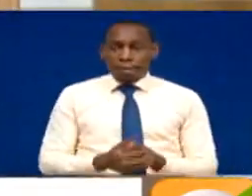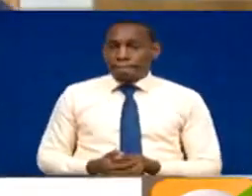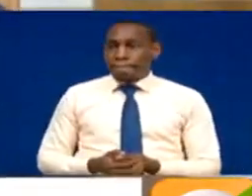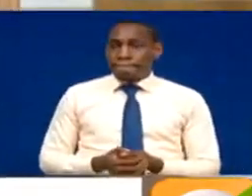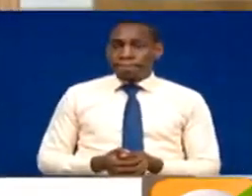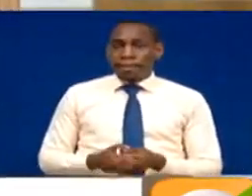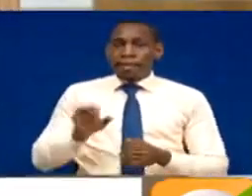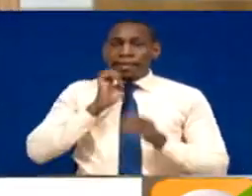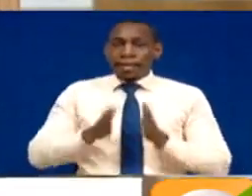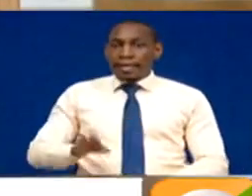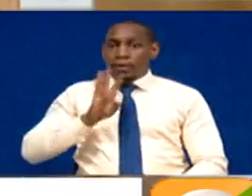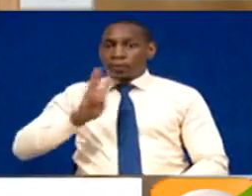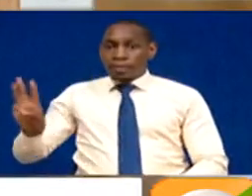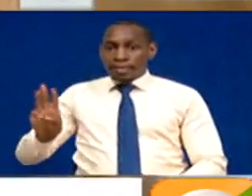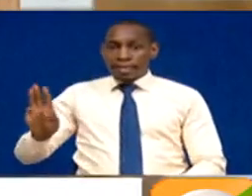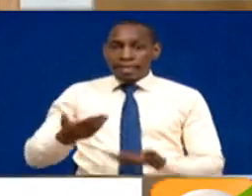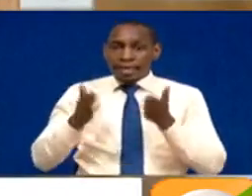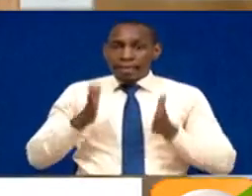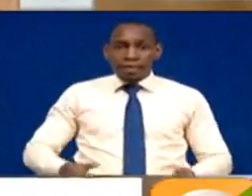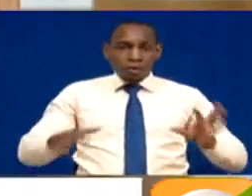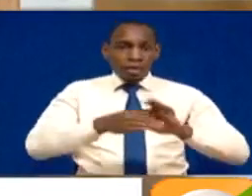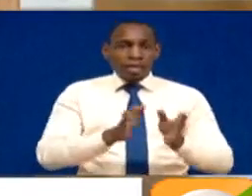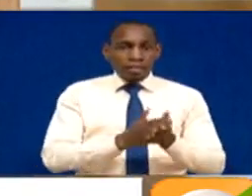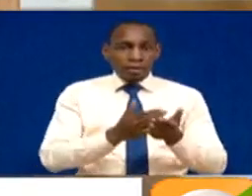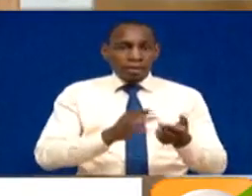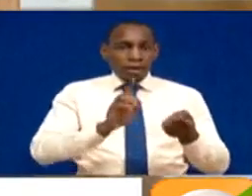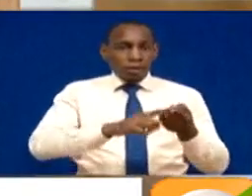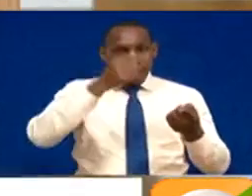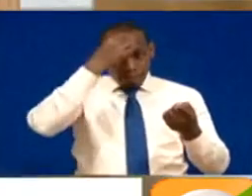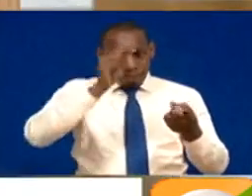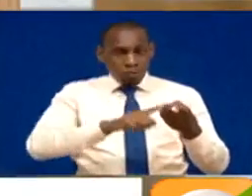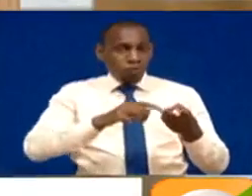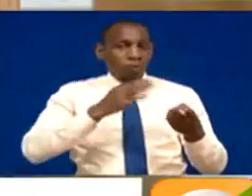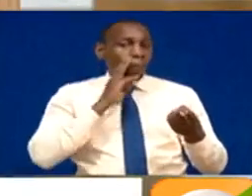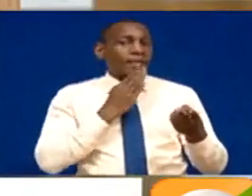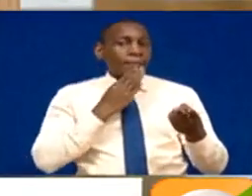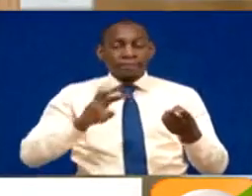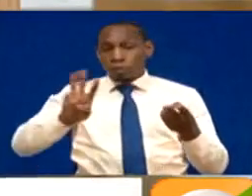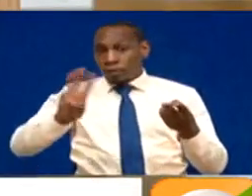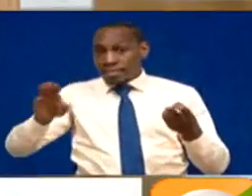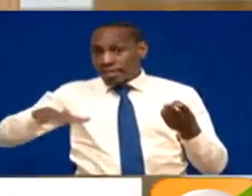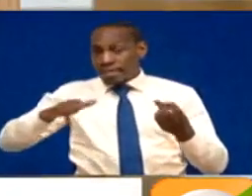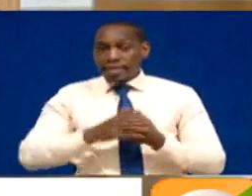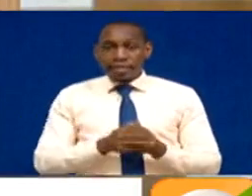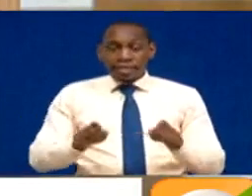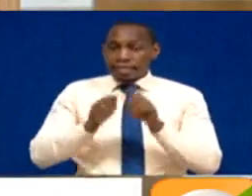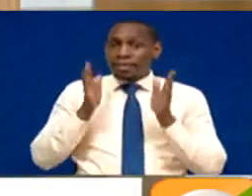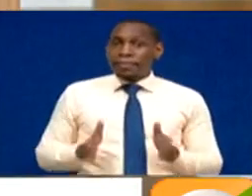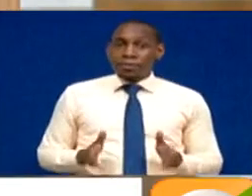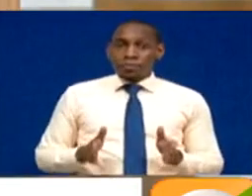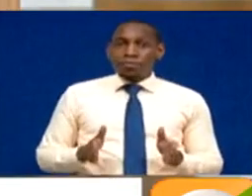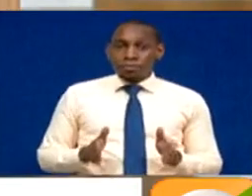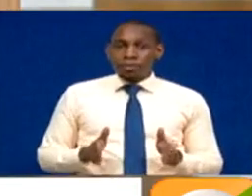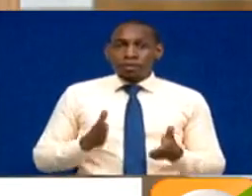from Western, anybody will be associated with either Wetangula or Musalia Mudavadi in Western, that person